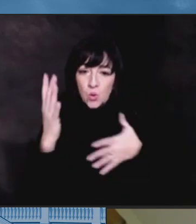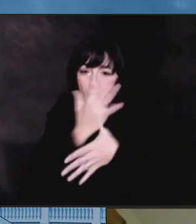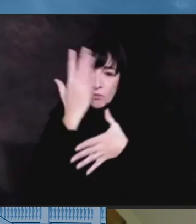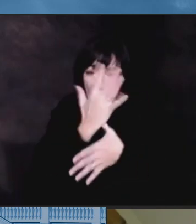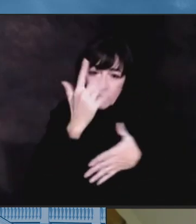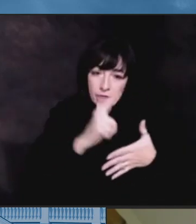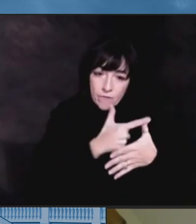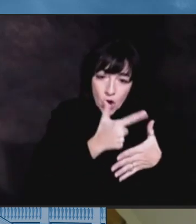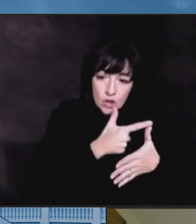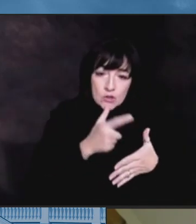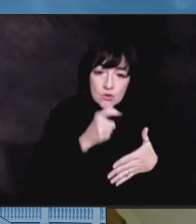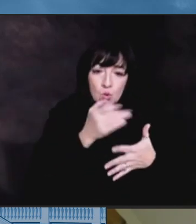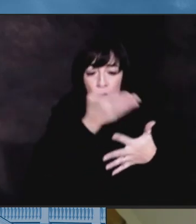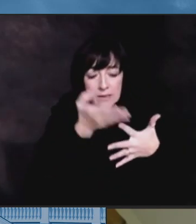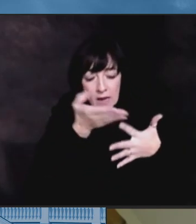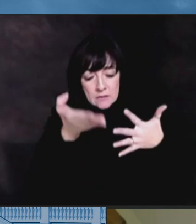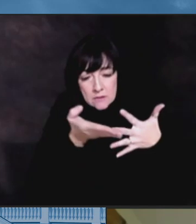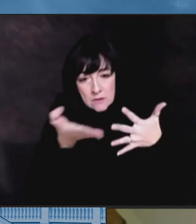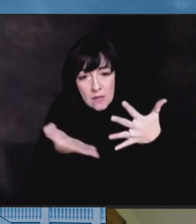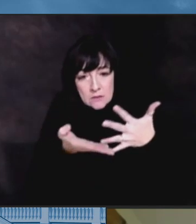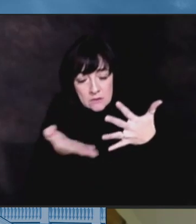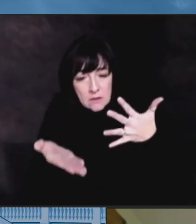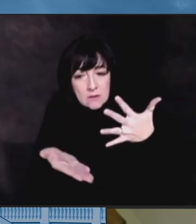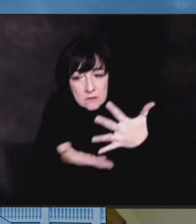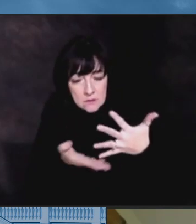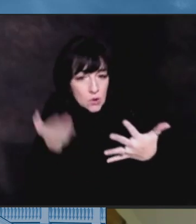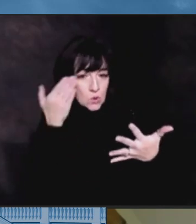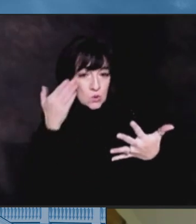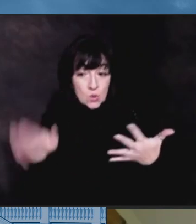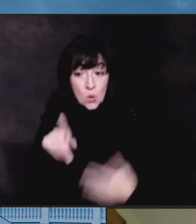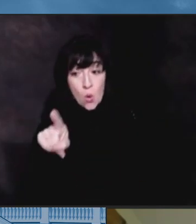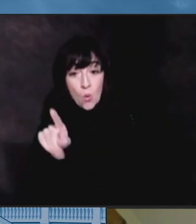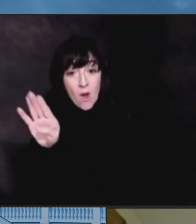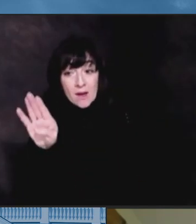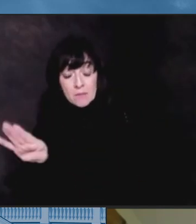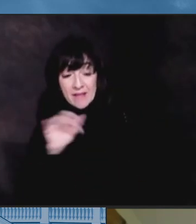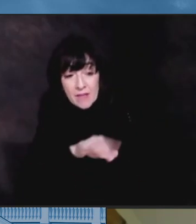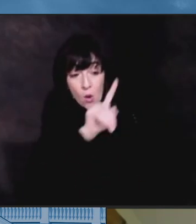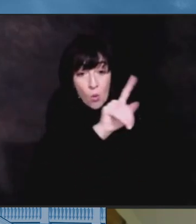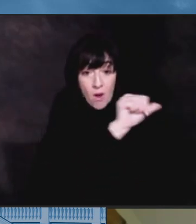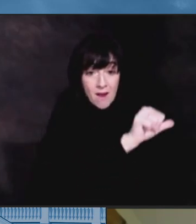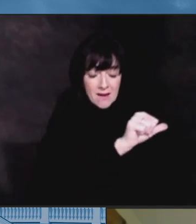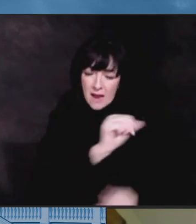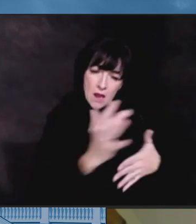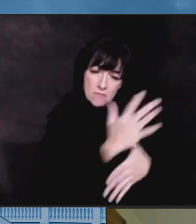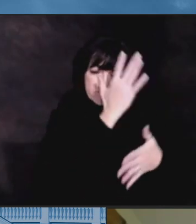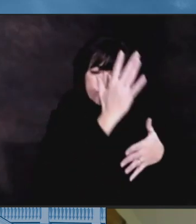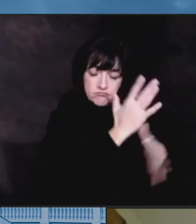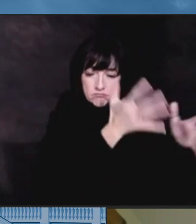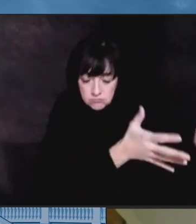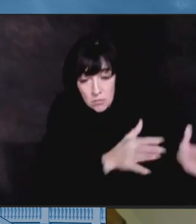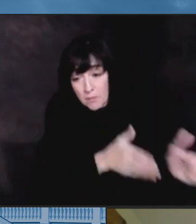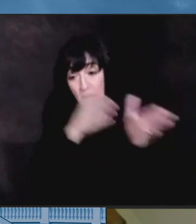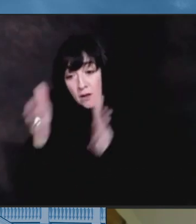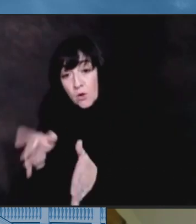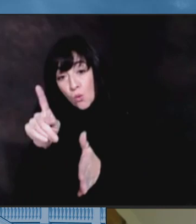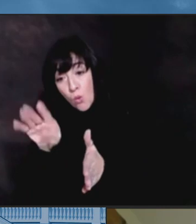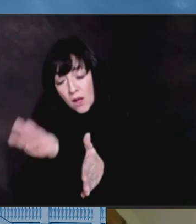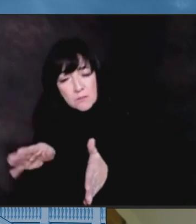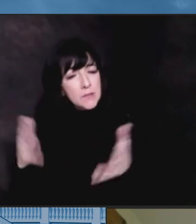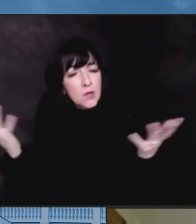plant workers or educators like K through 12 or childcare providers, also those at